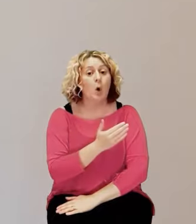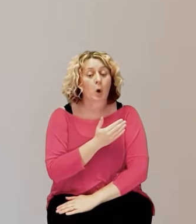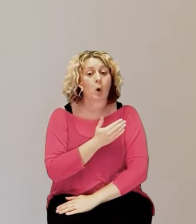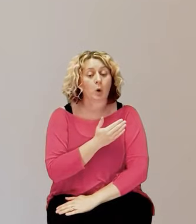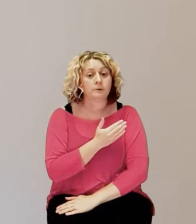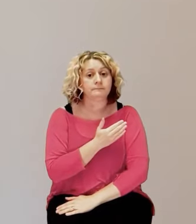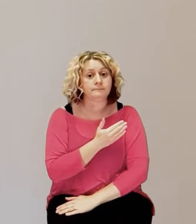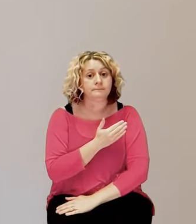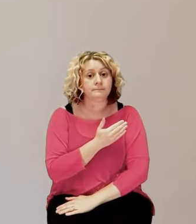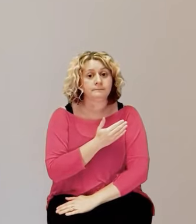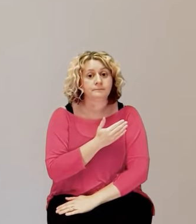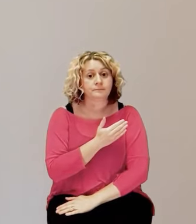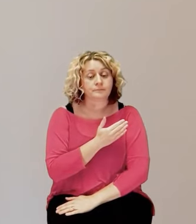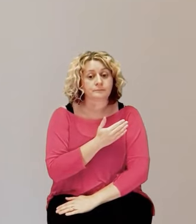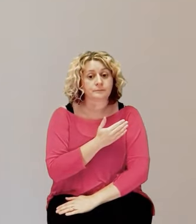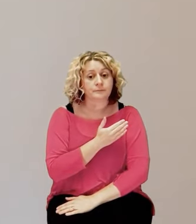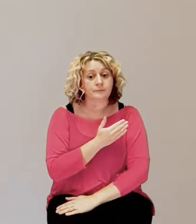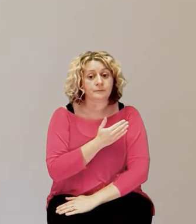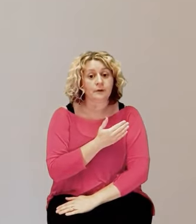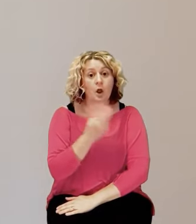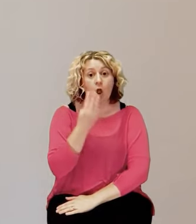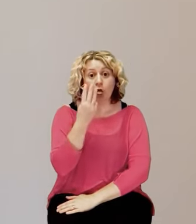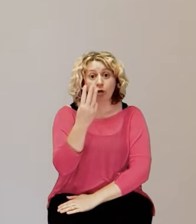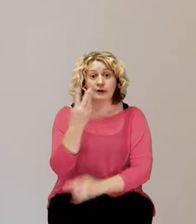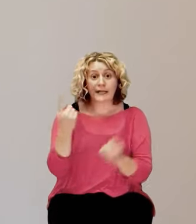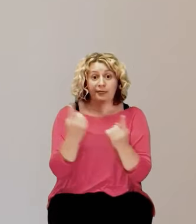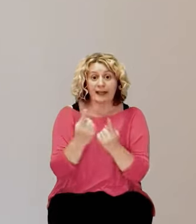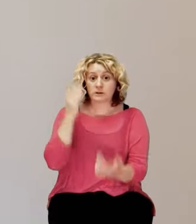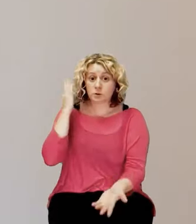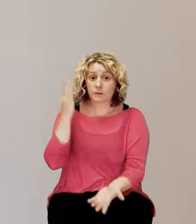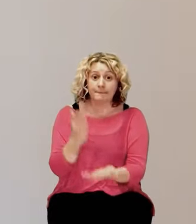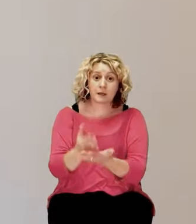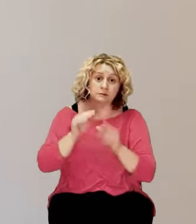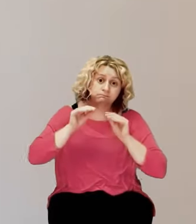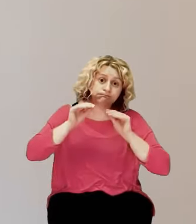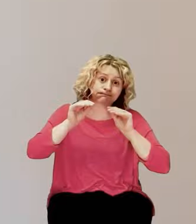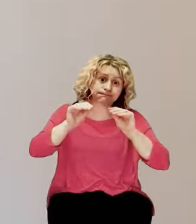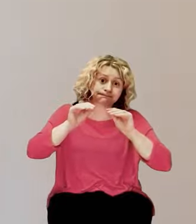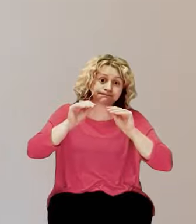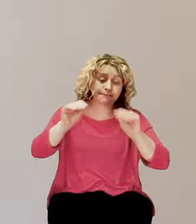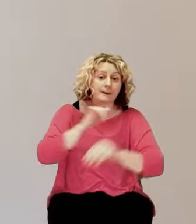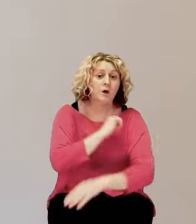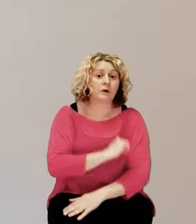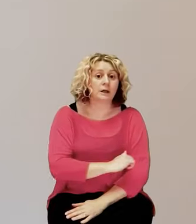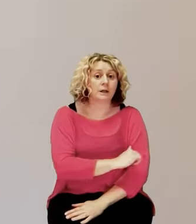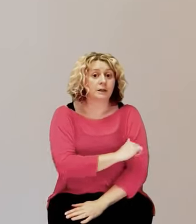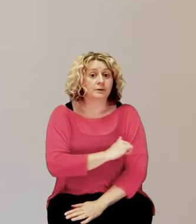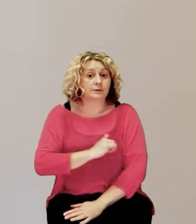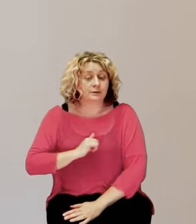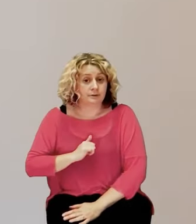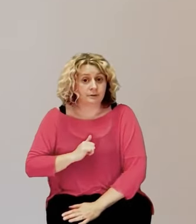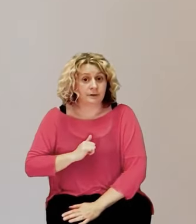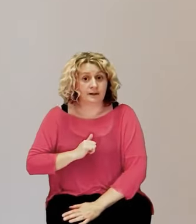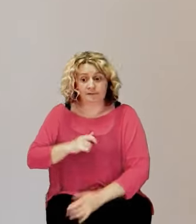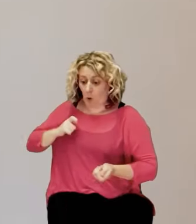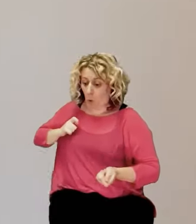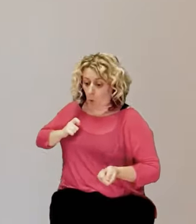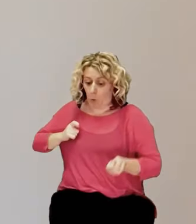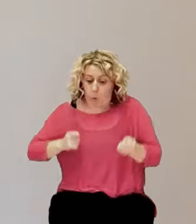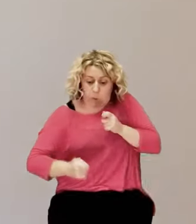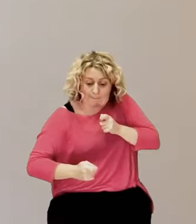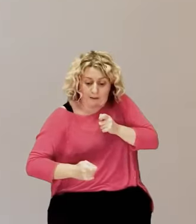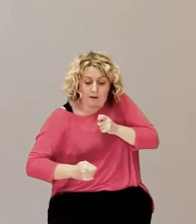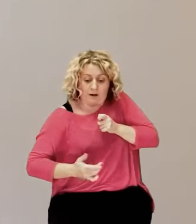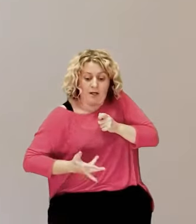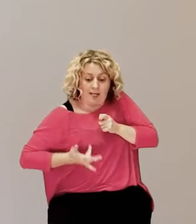Christianity if it is to lead to a life that is transformed by Jesus and is an authentic, godly life, even